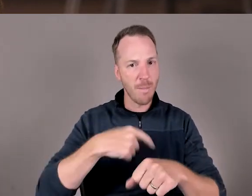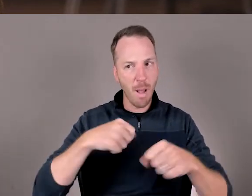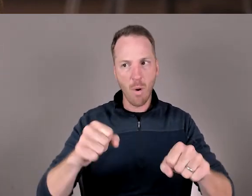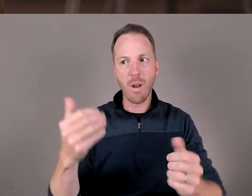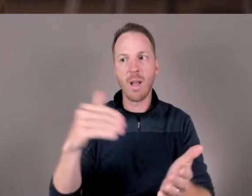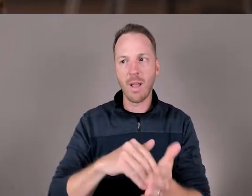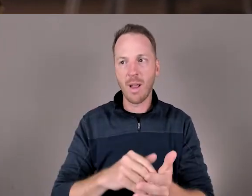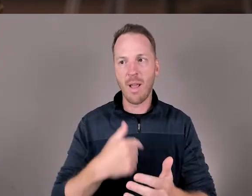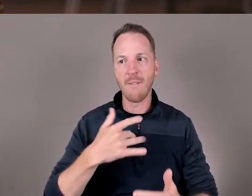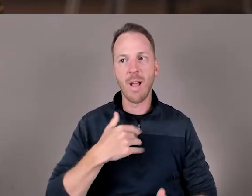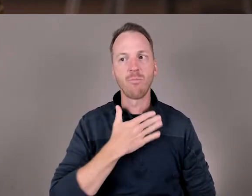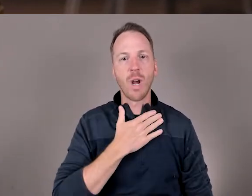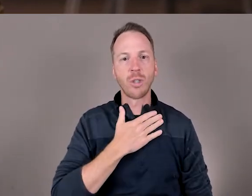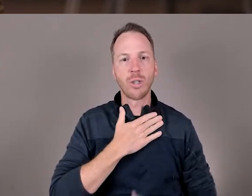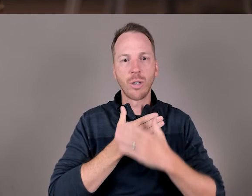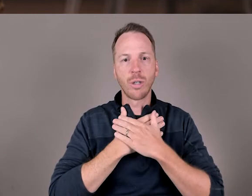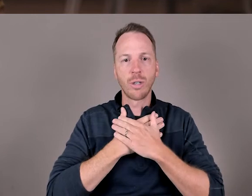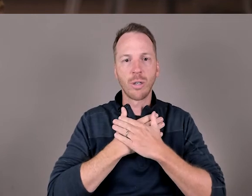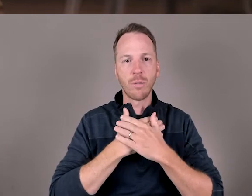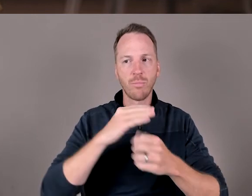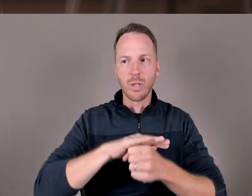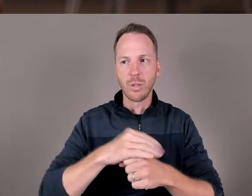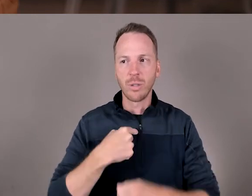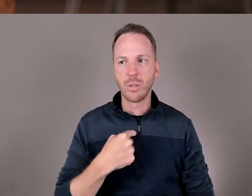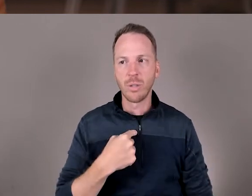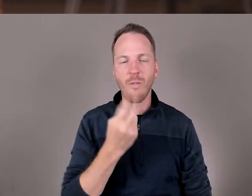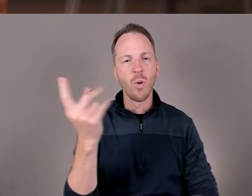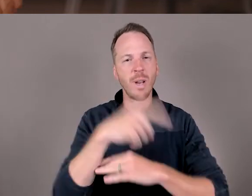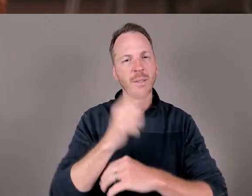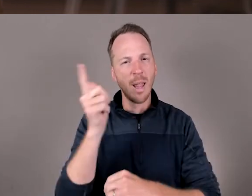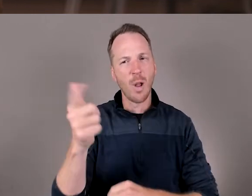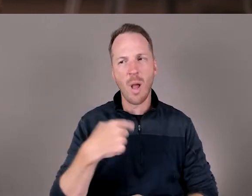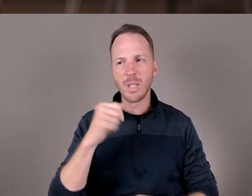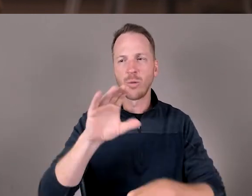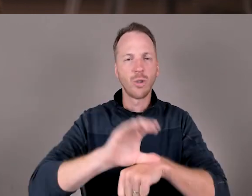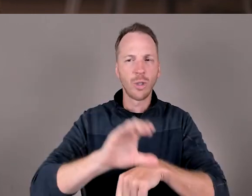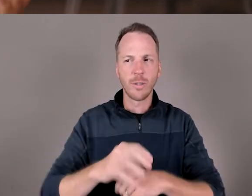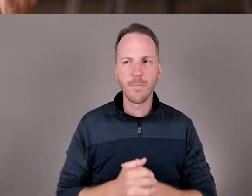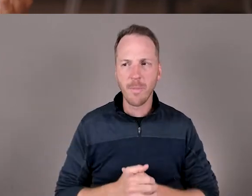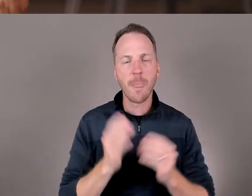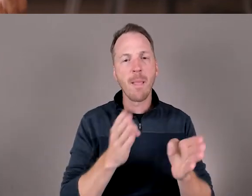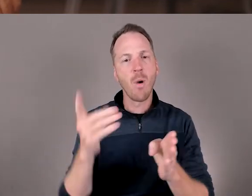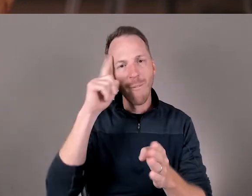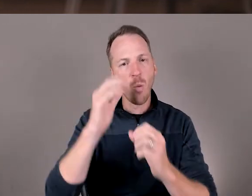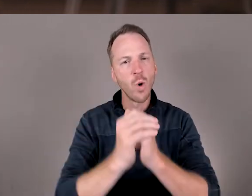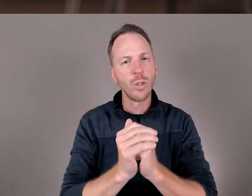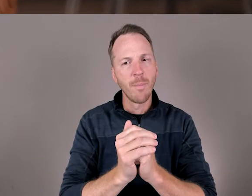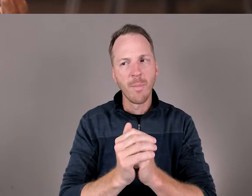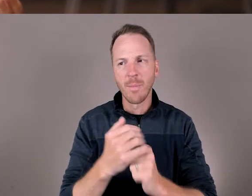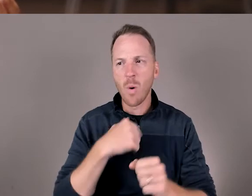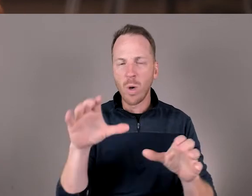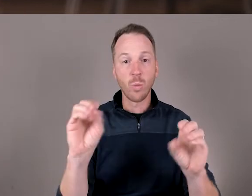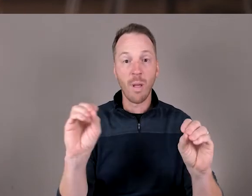that again, I felt the pressure. And then a few days later, I was at church preparing for worship, and I wasn't